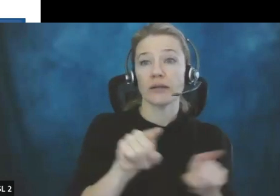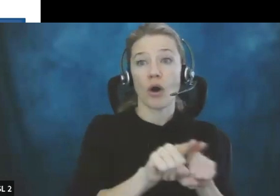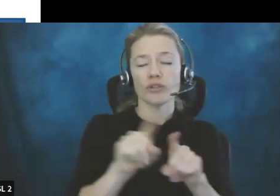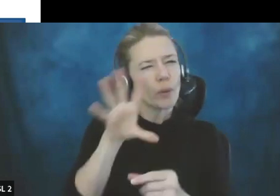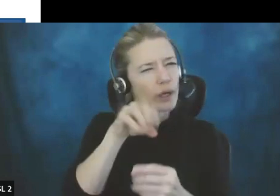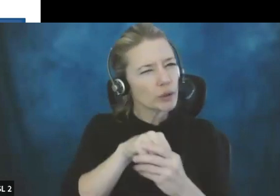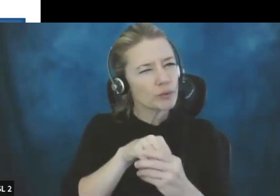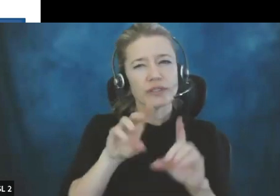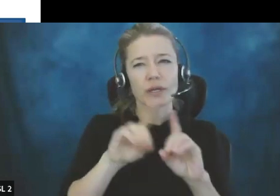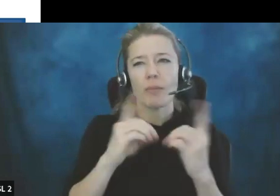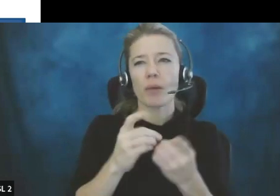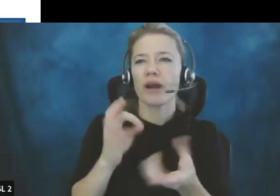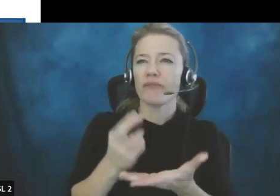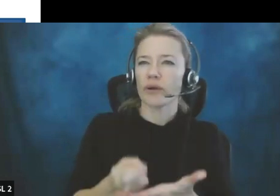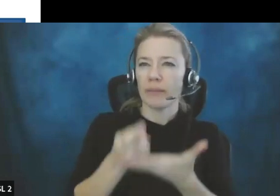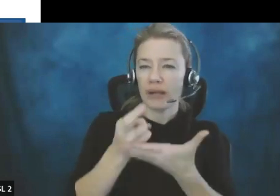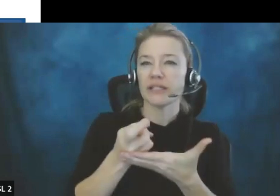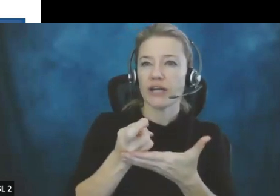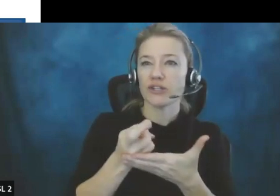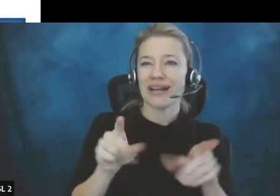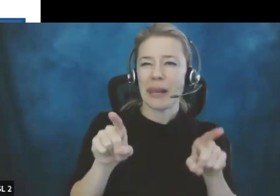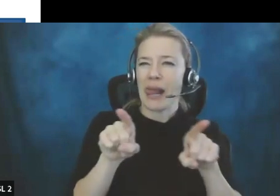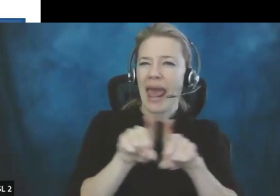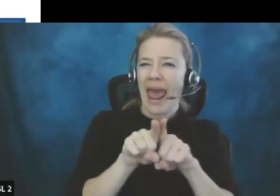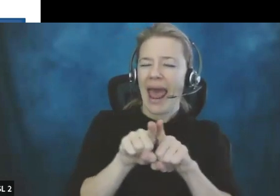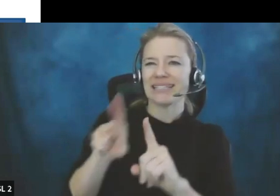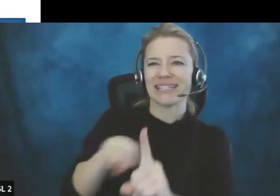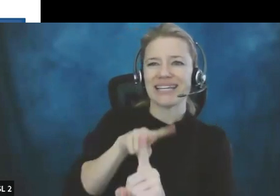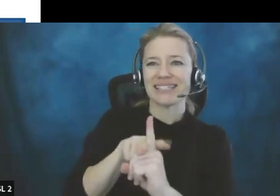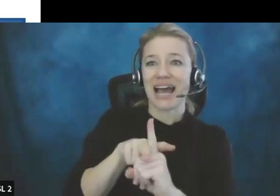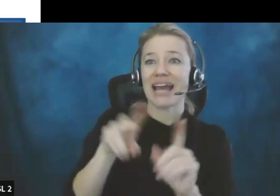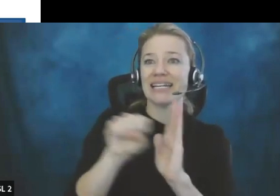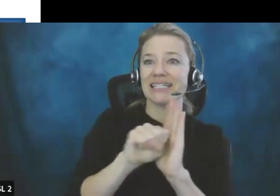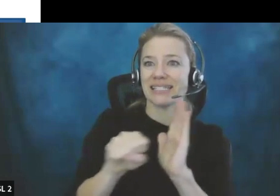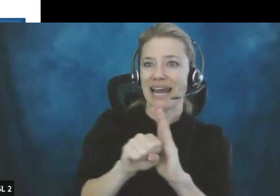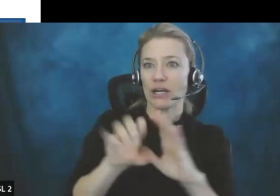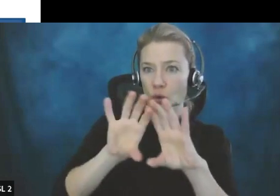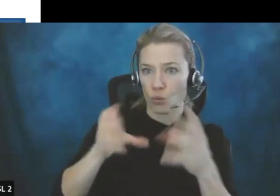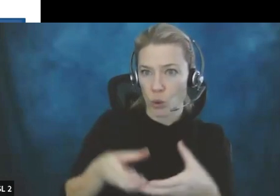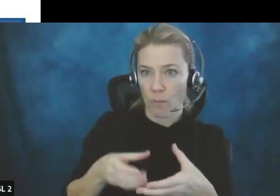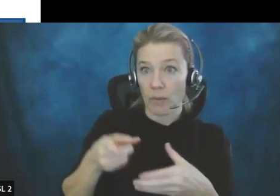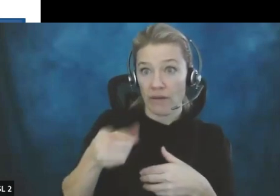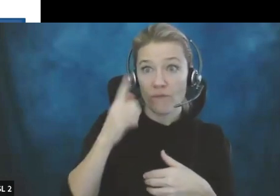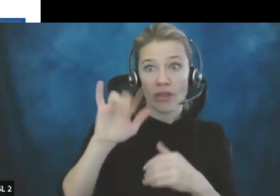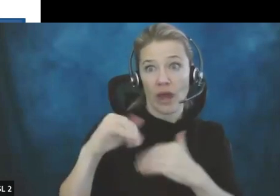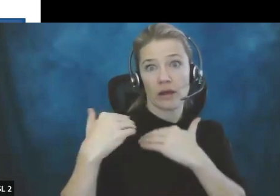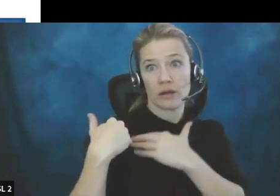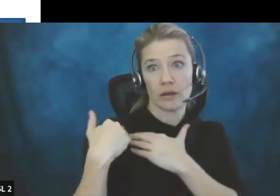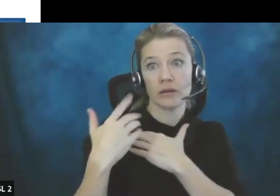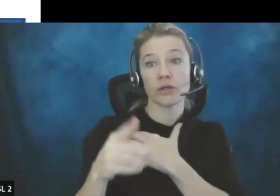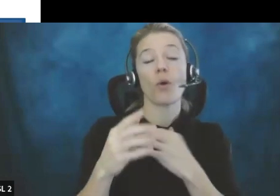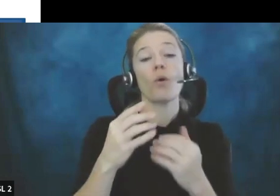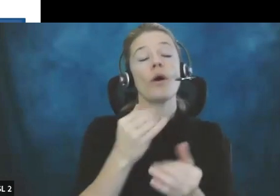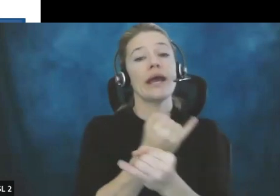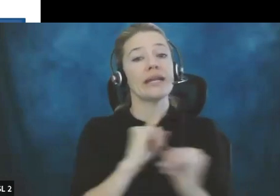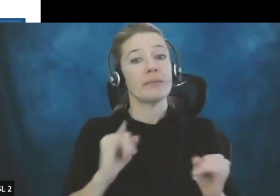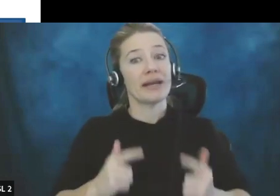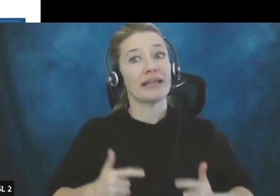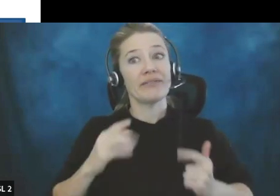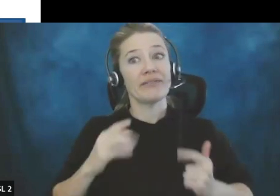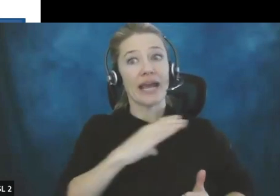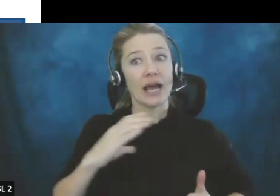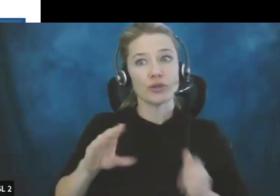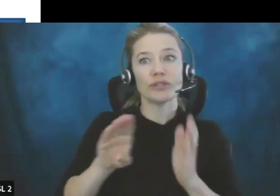it. And it also includes the Department of Rehabilitation as the designated state entity. So that State